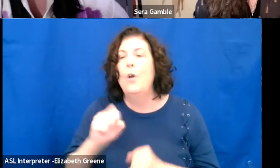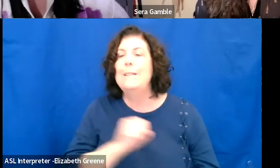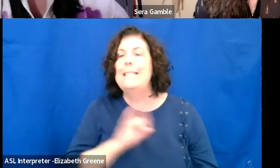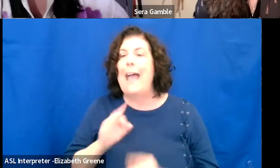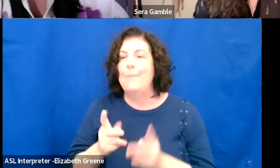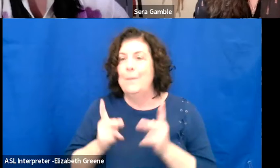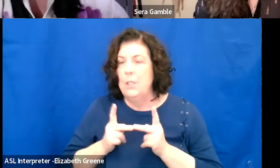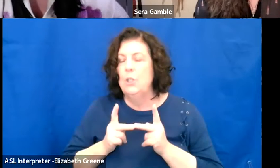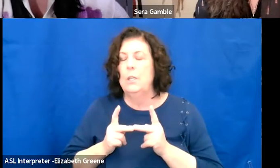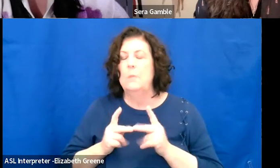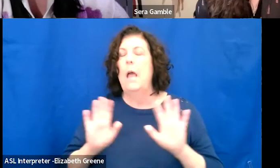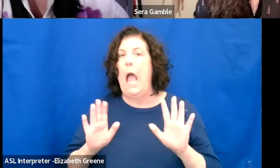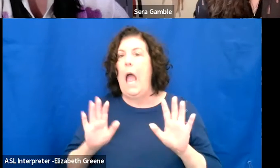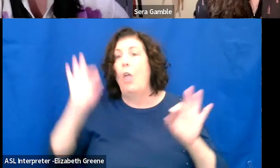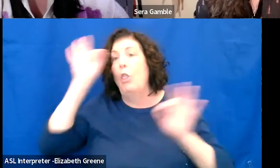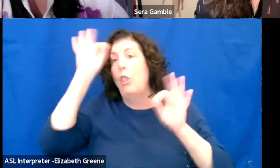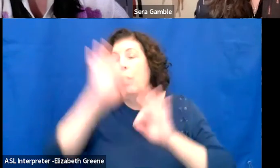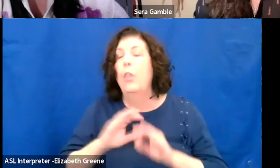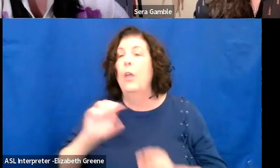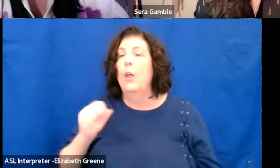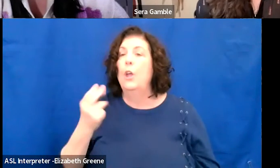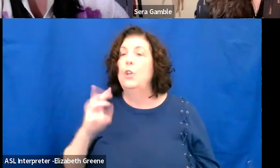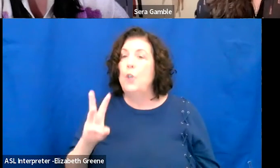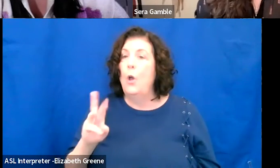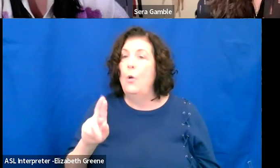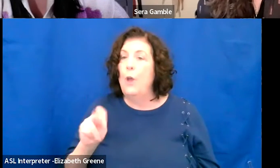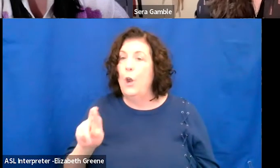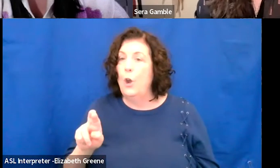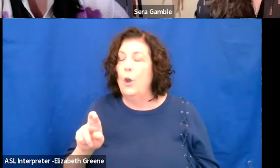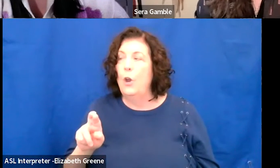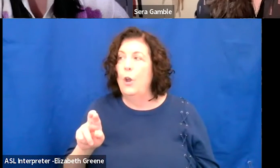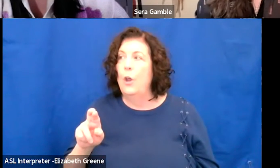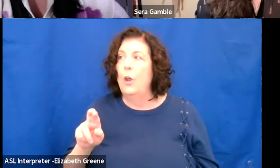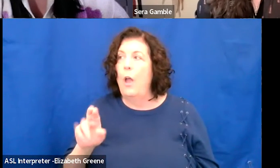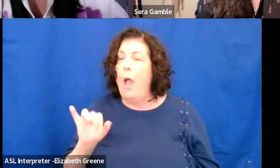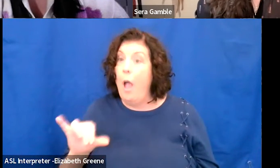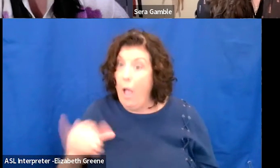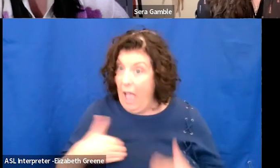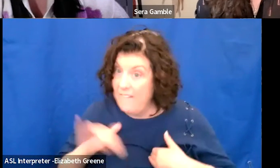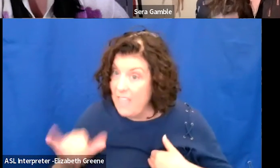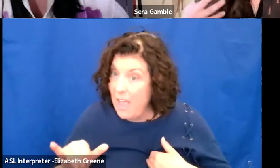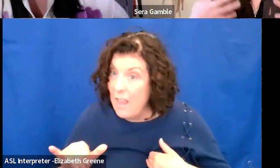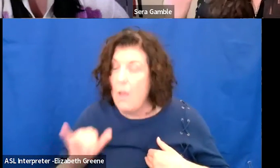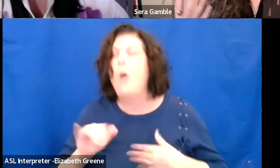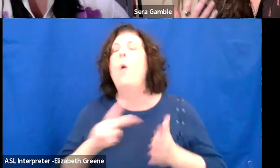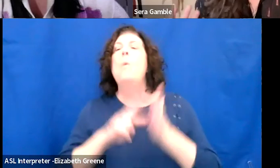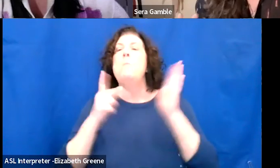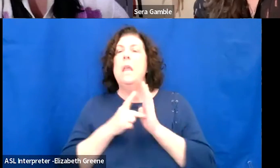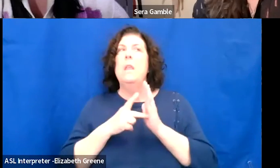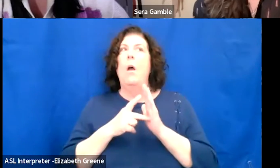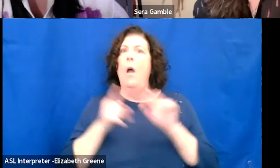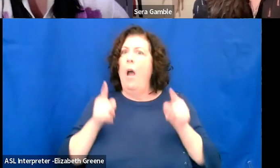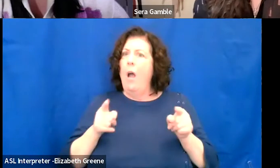because to me, that meant you're telling your story. It's you know, it's a show that you created